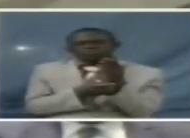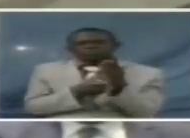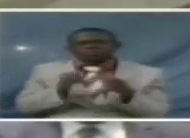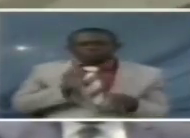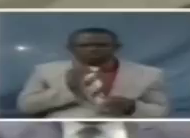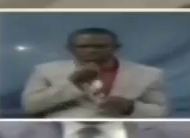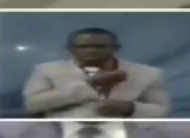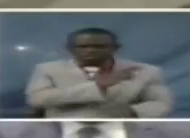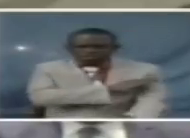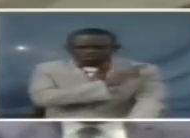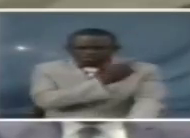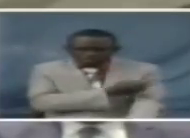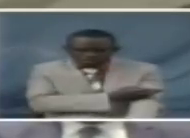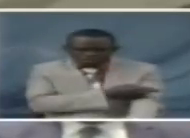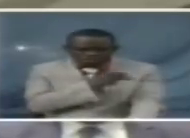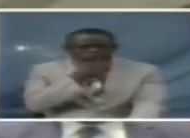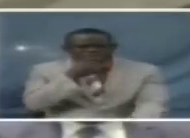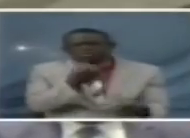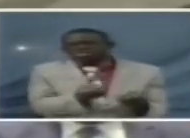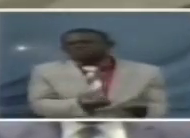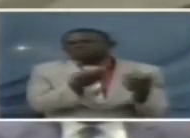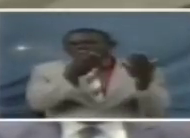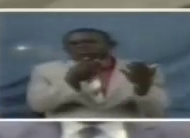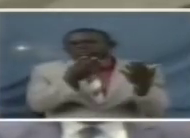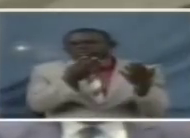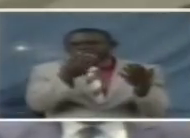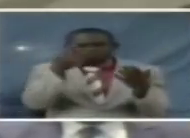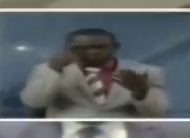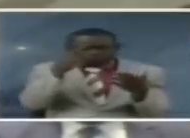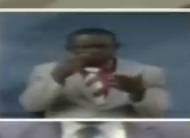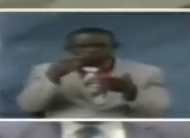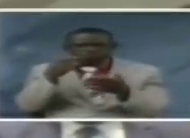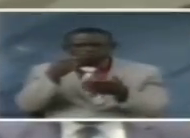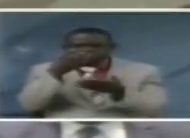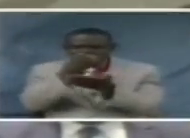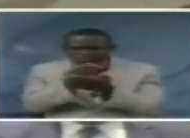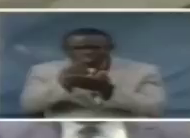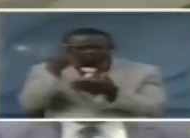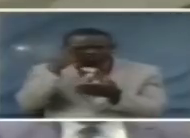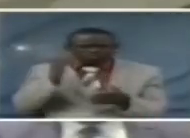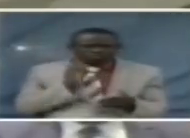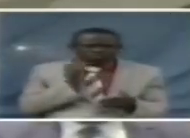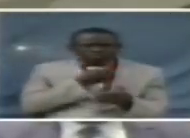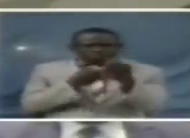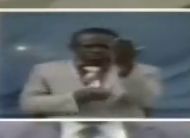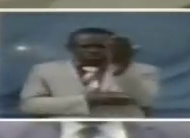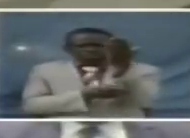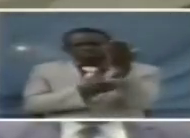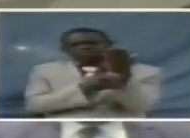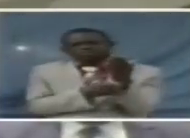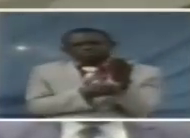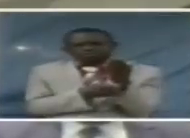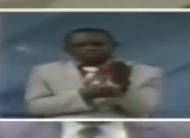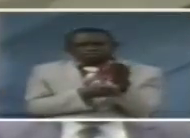must sacrifice and raise more from our resources to finance our development.